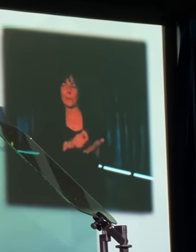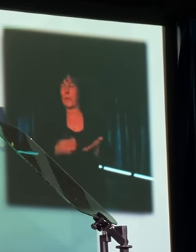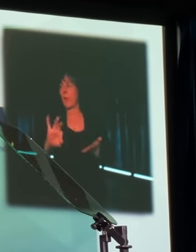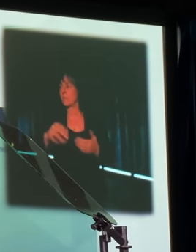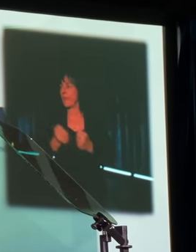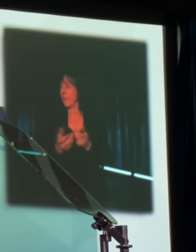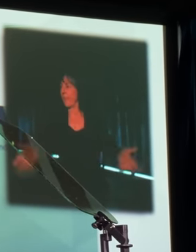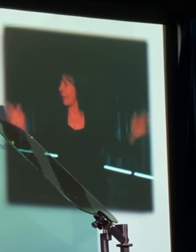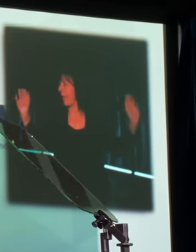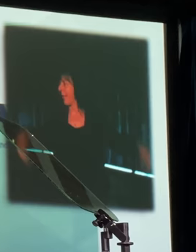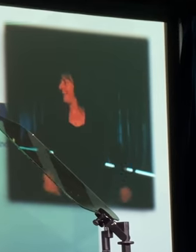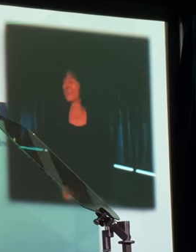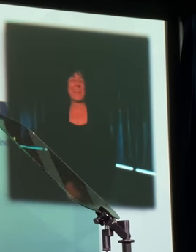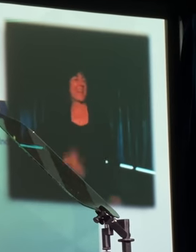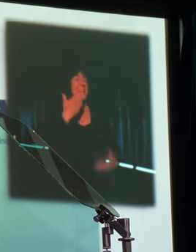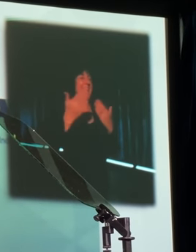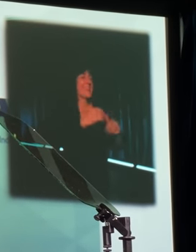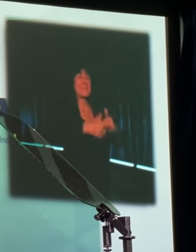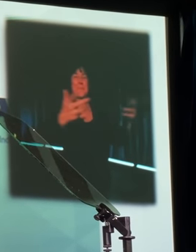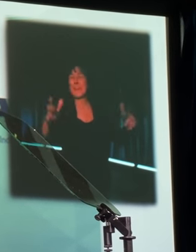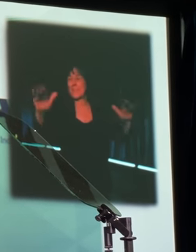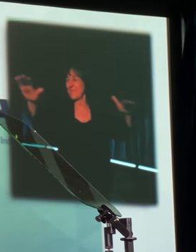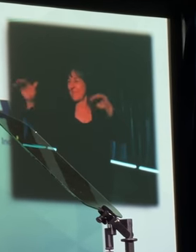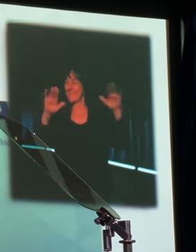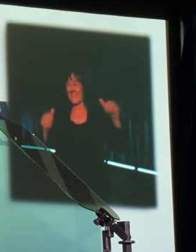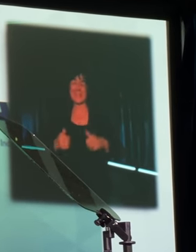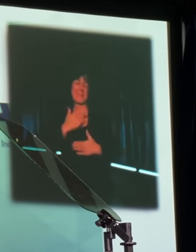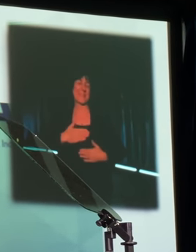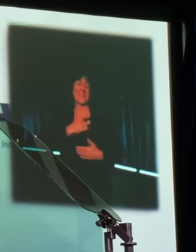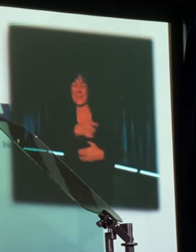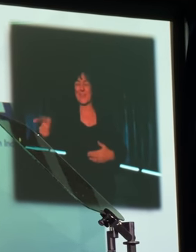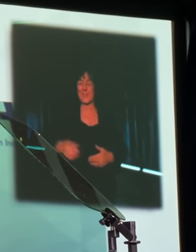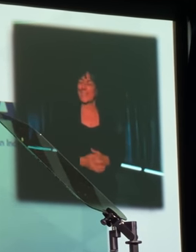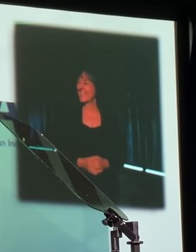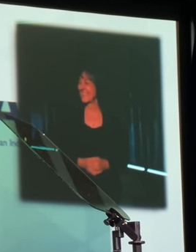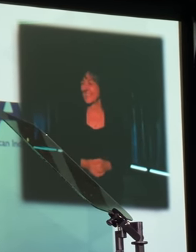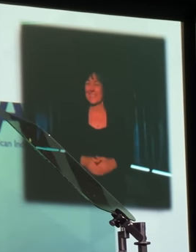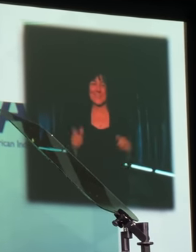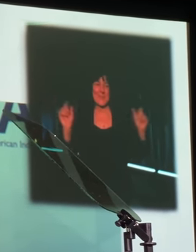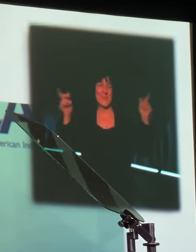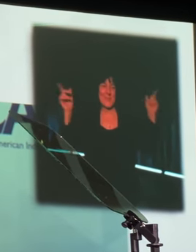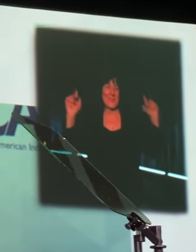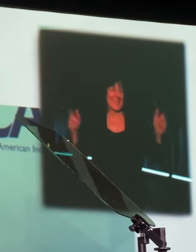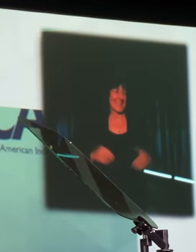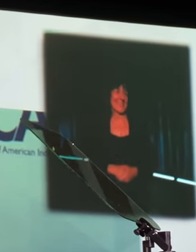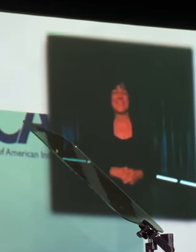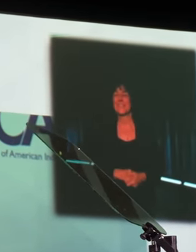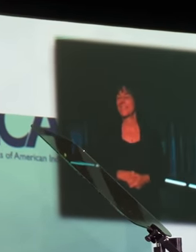everything. Okay, thank you all so much. I really appreciate you. I'll talk to you soon.